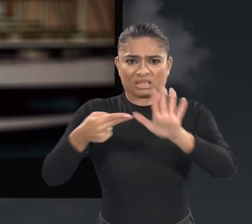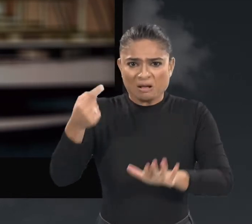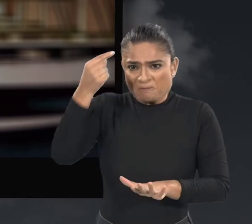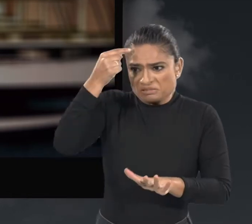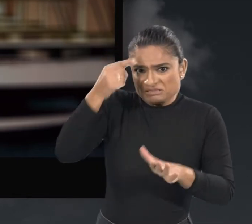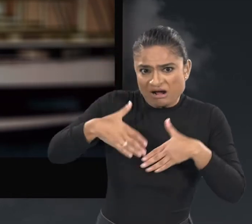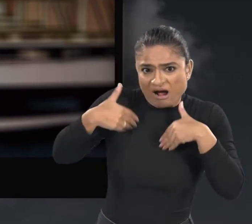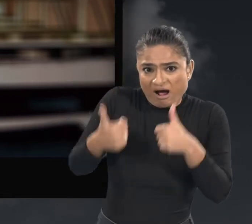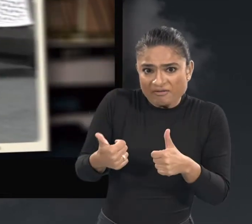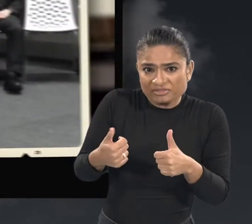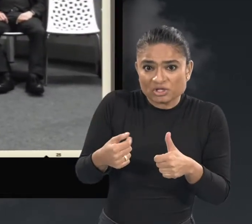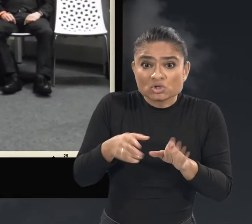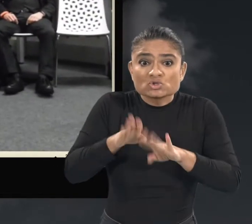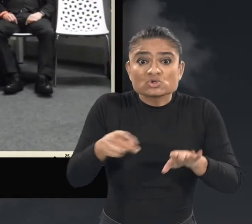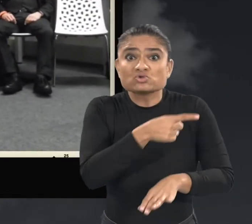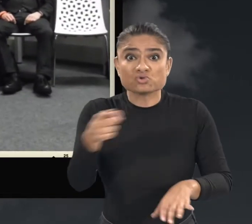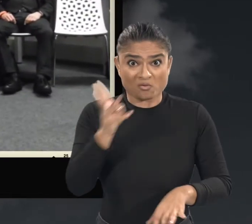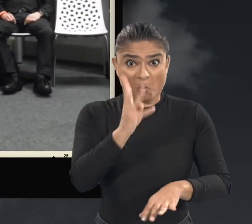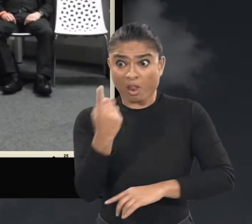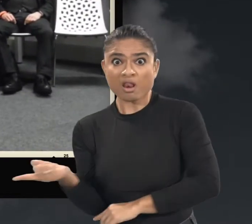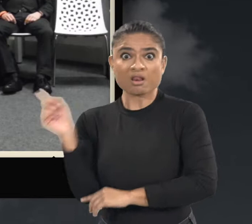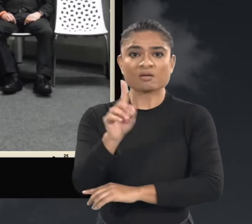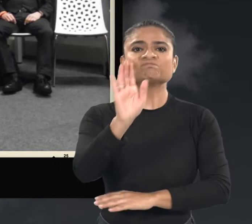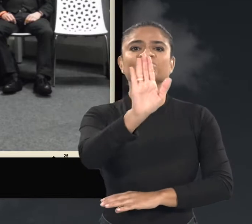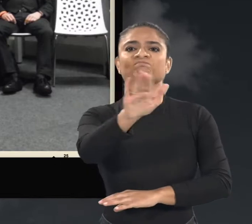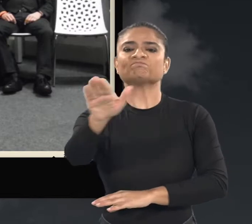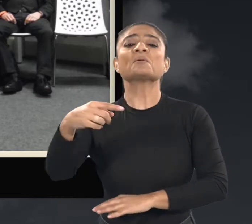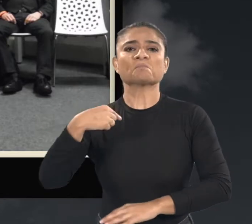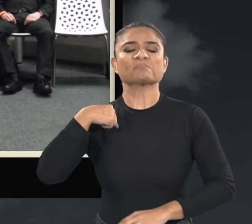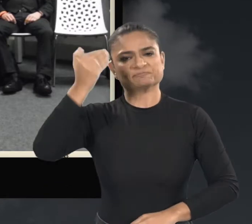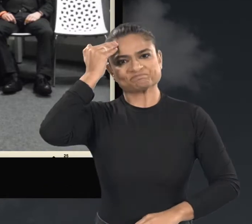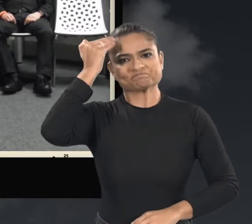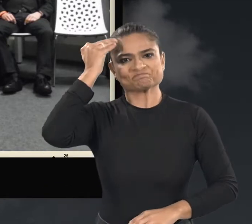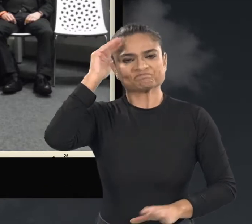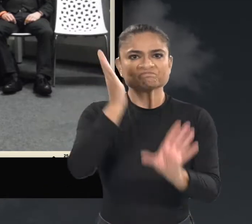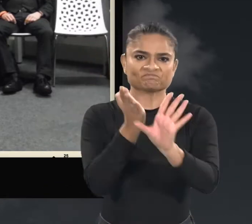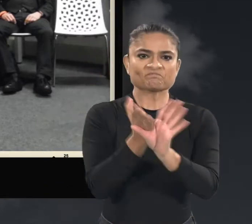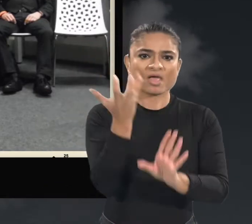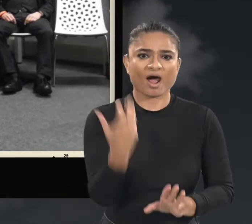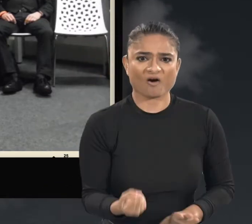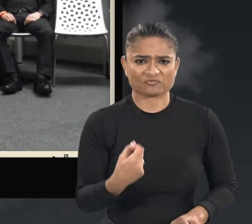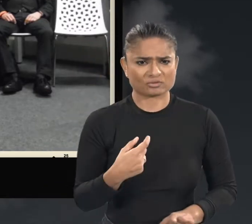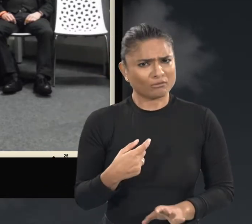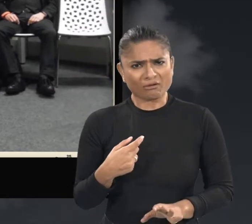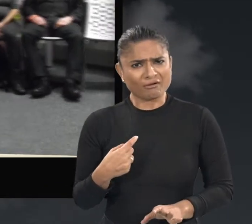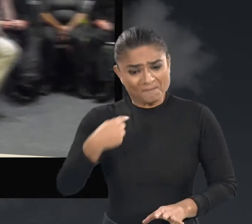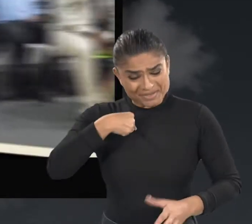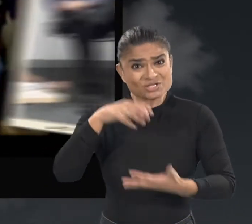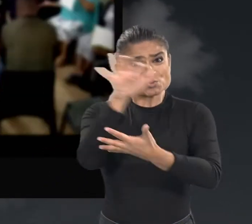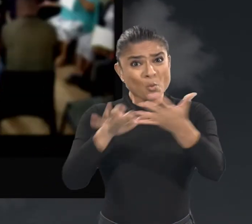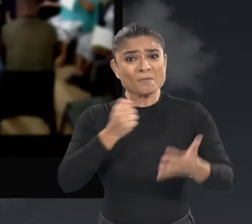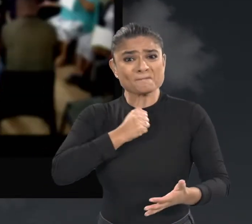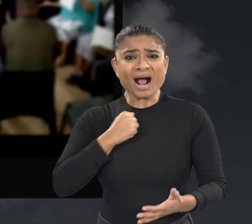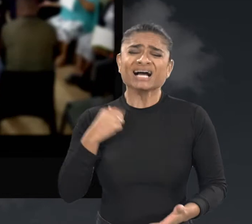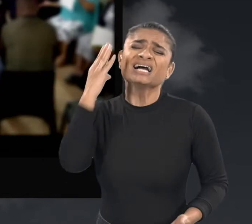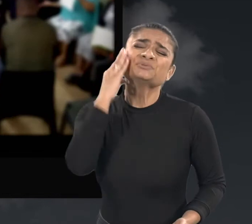stigma that's around it, they don't come out to speak and say, okay, fine, I'm mental illness. This is my story.